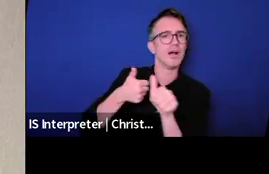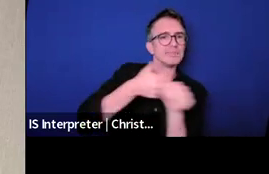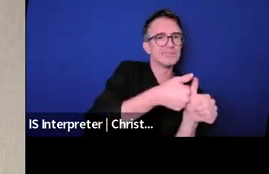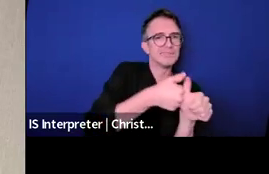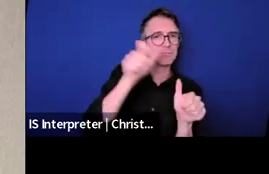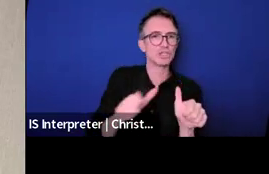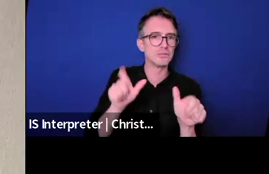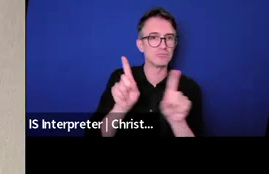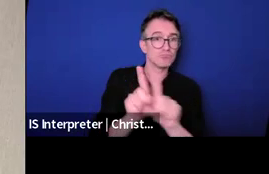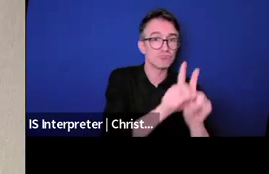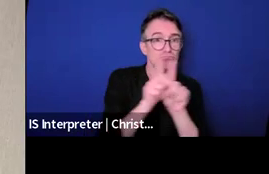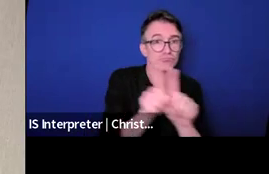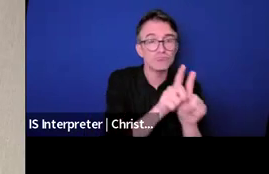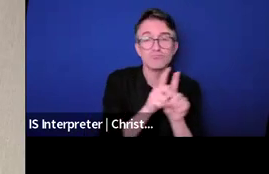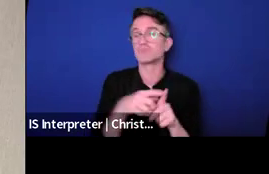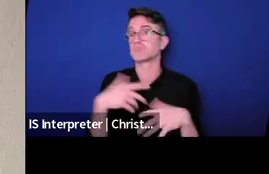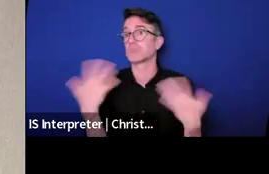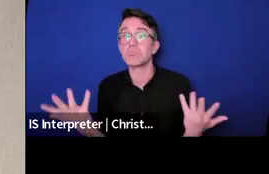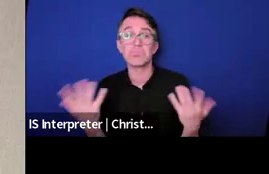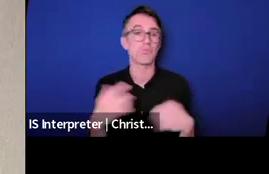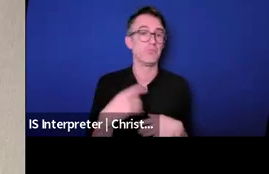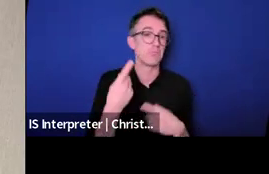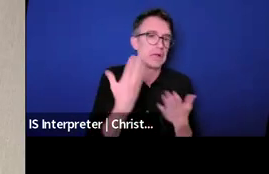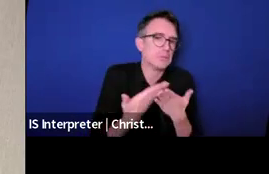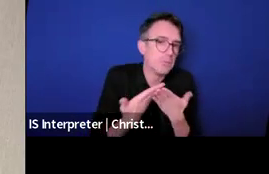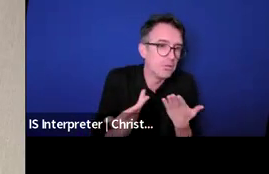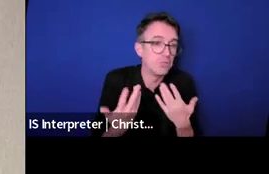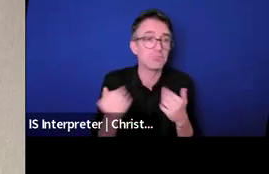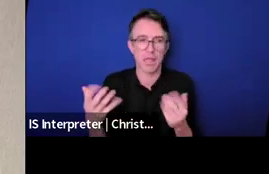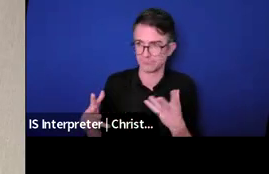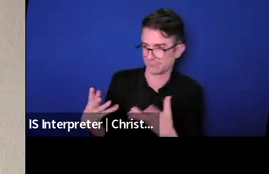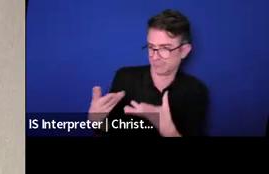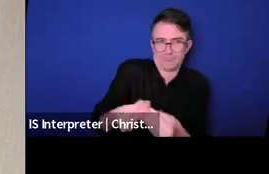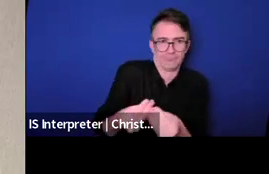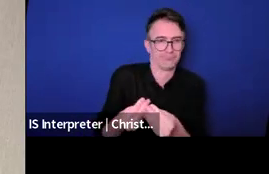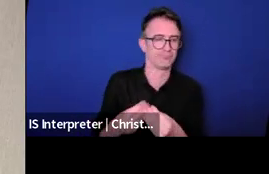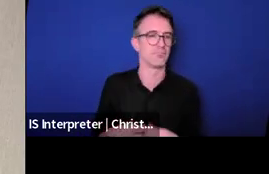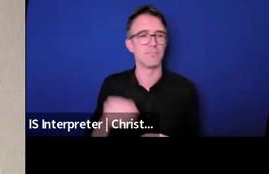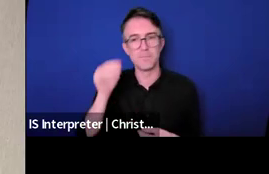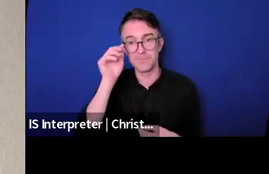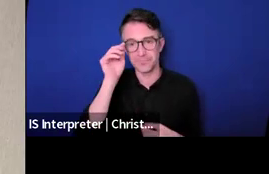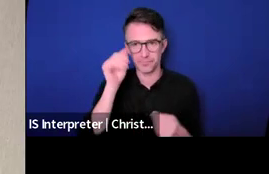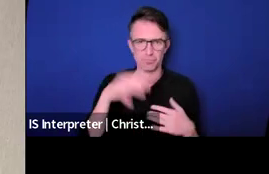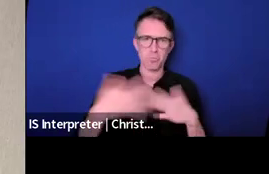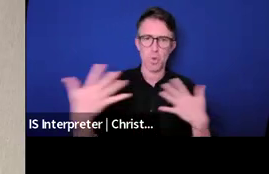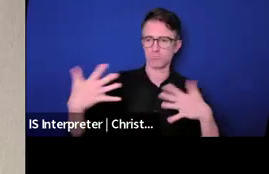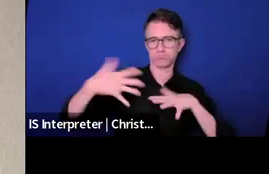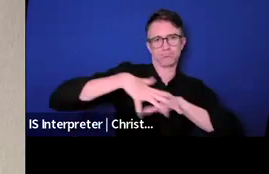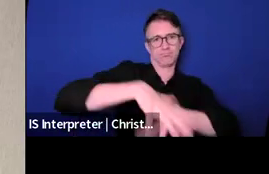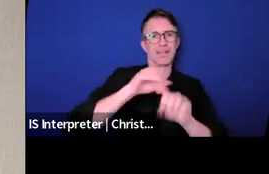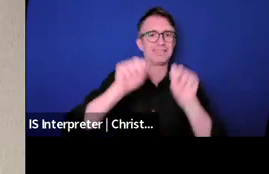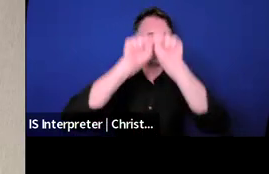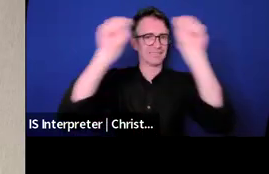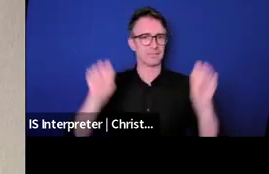now expanded in 2024 as a service for a number of disability types and levels, and also